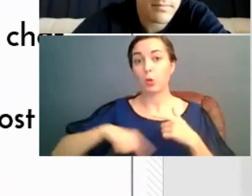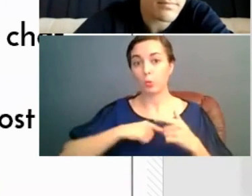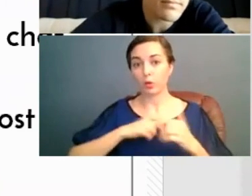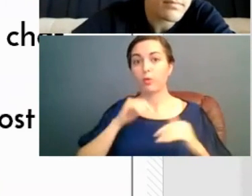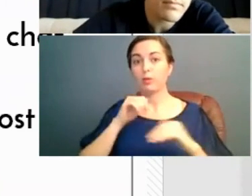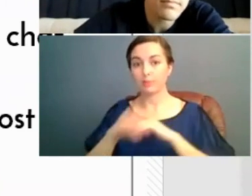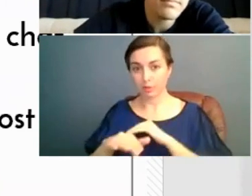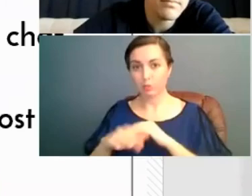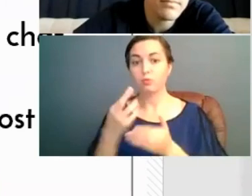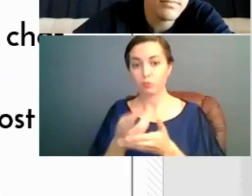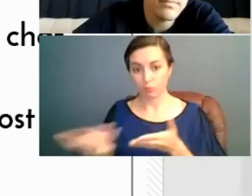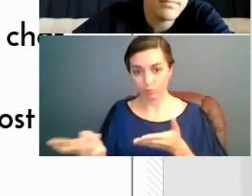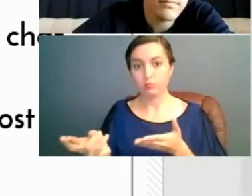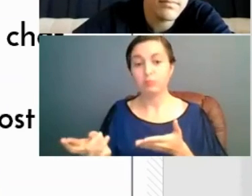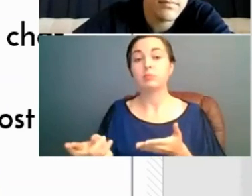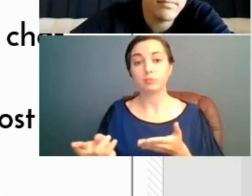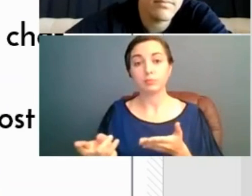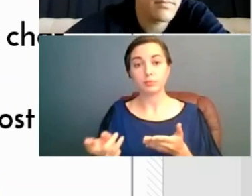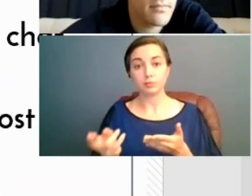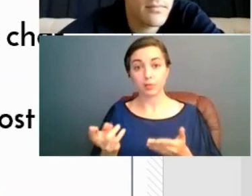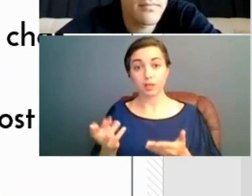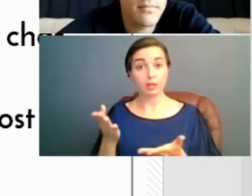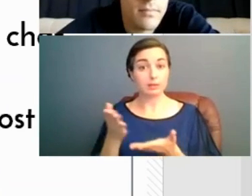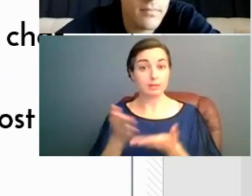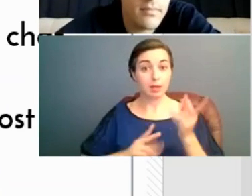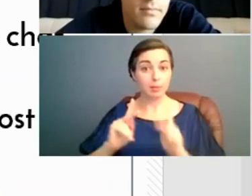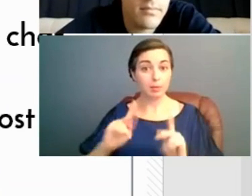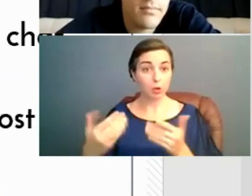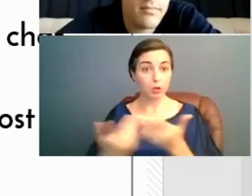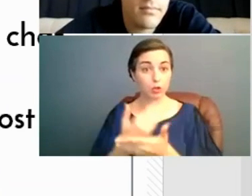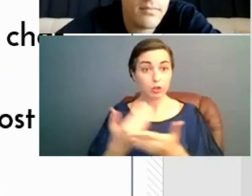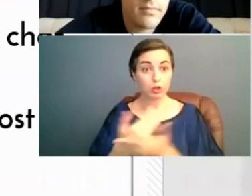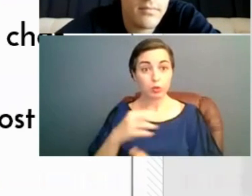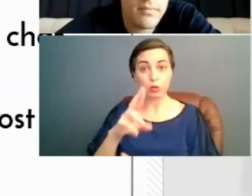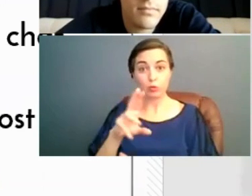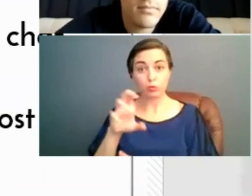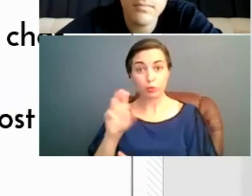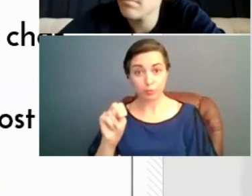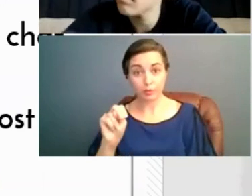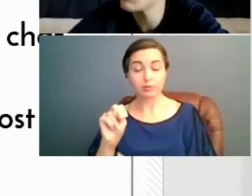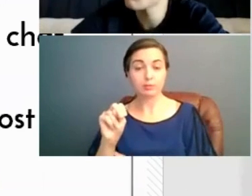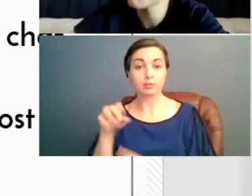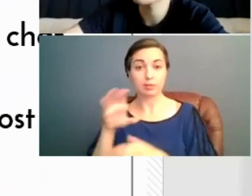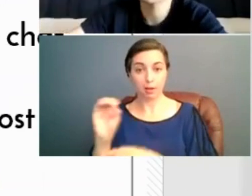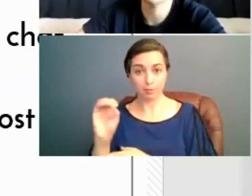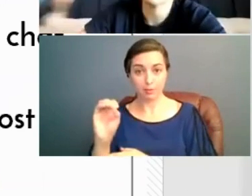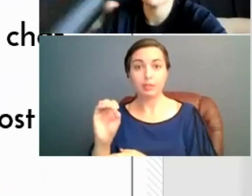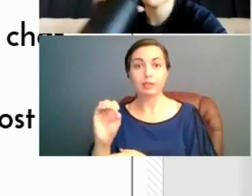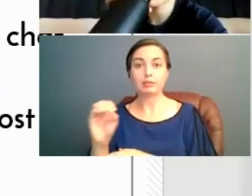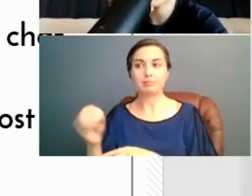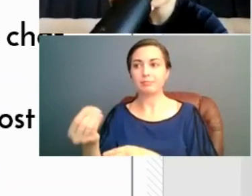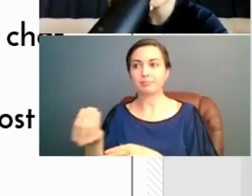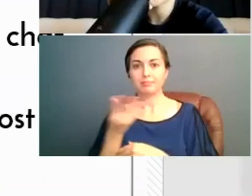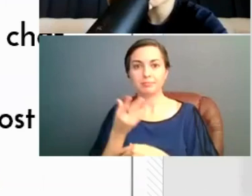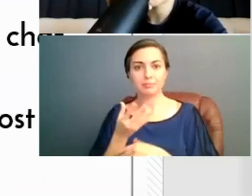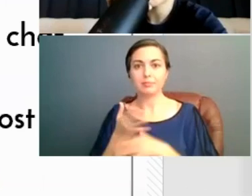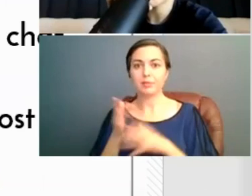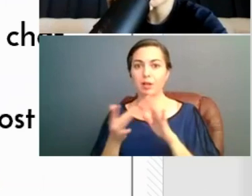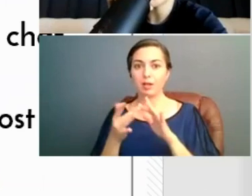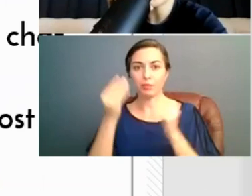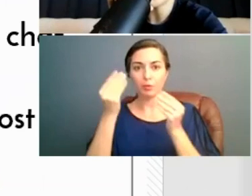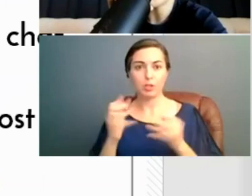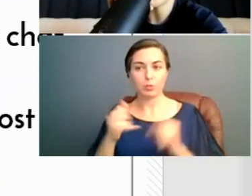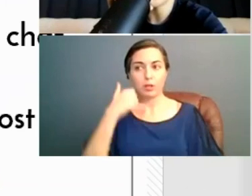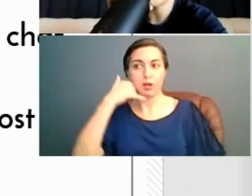brief phone call later this week, just 5 minutes to get to know you, understand what you're teaching, help you make sense of